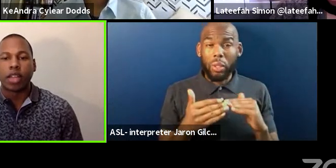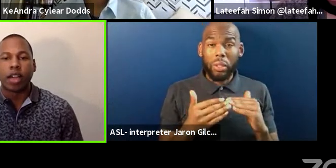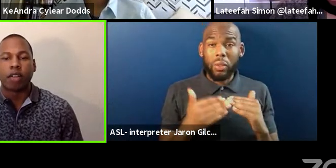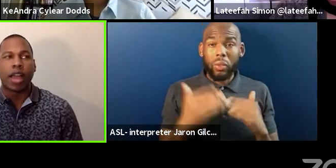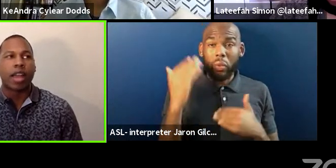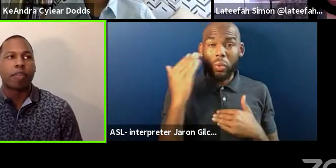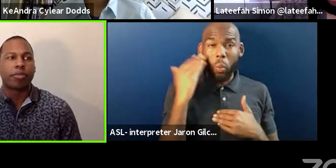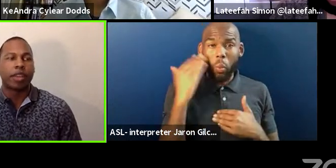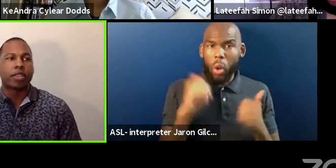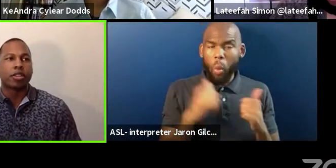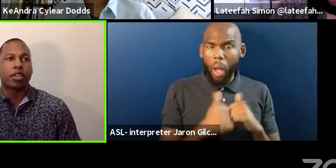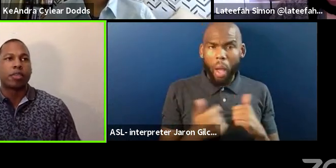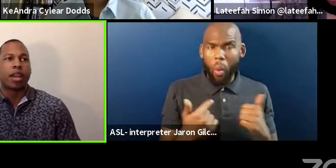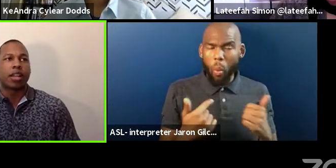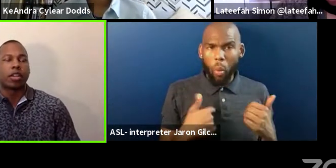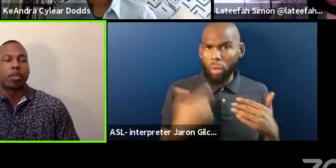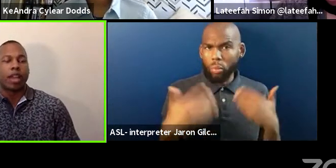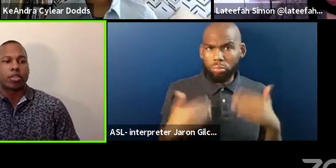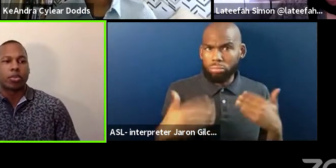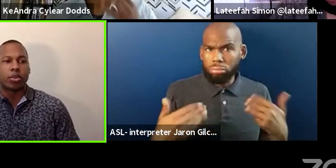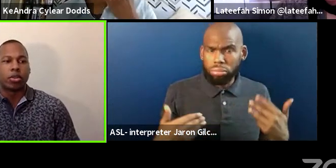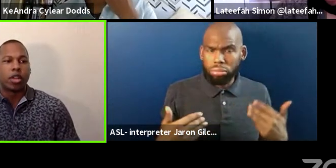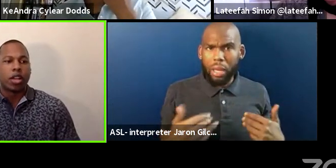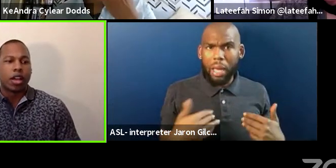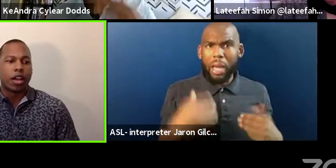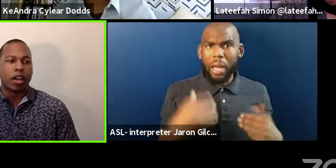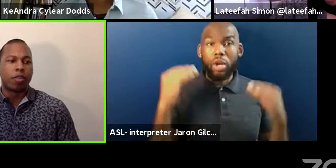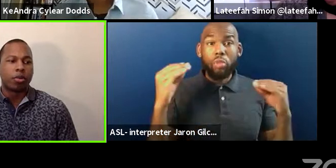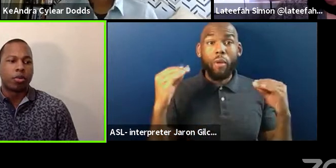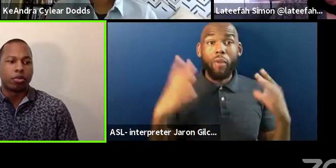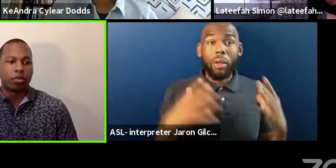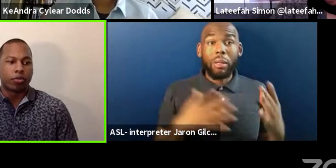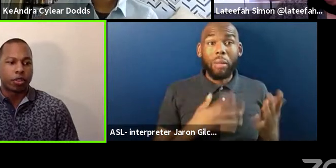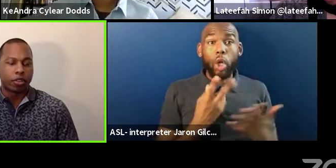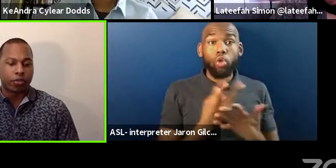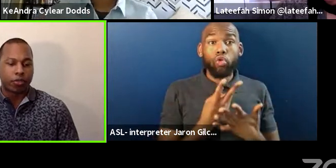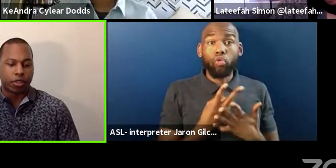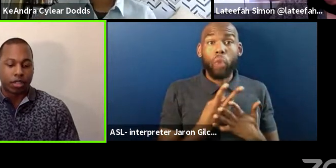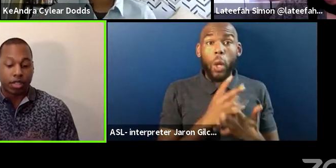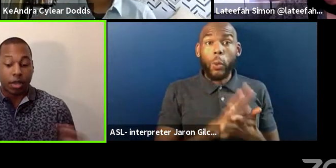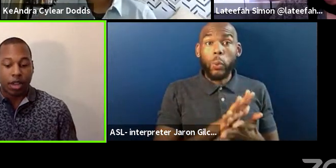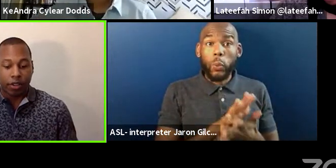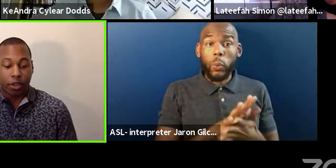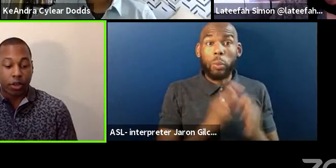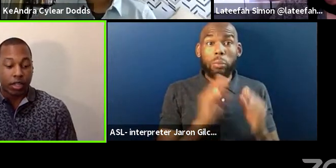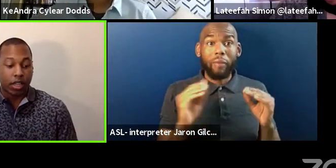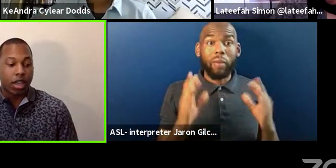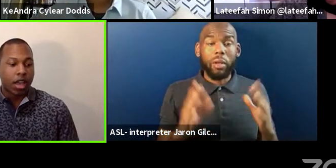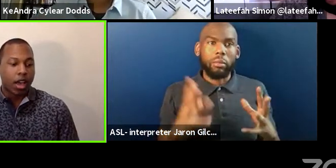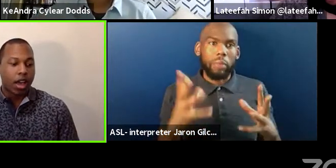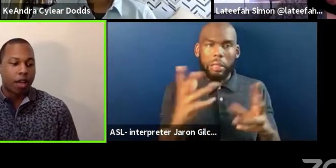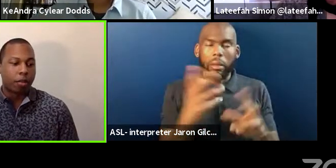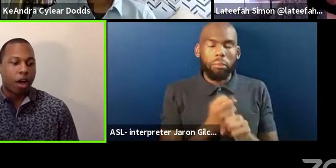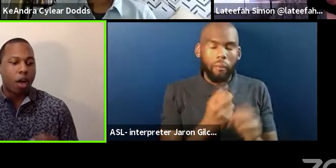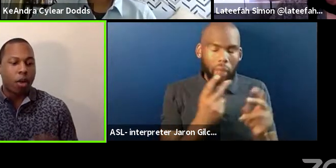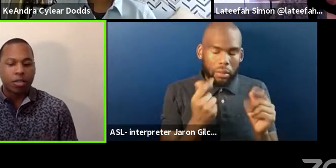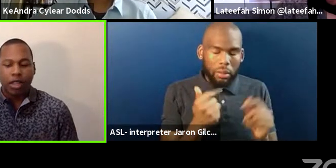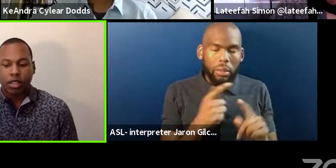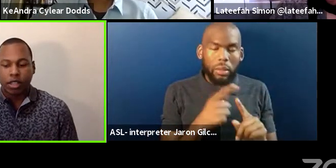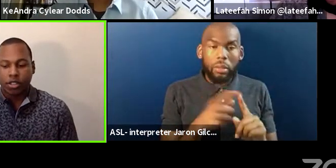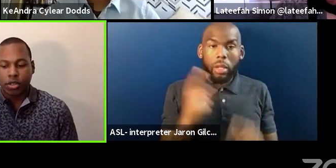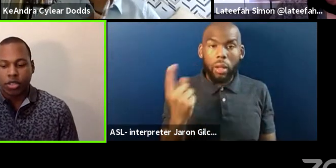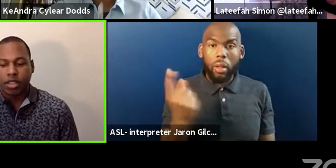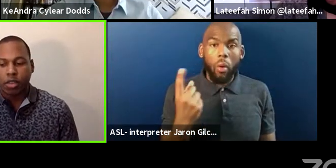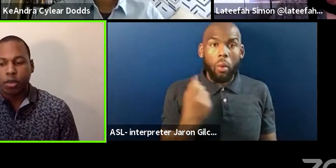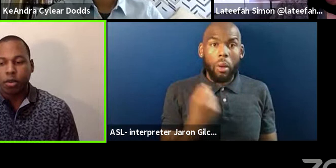we get down. I had a professor of mine in grad school who, to sum it up very quickly, always